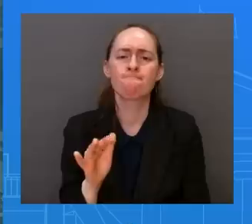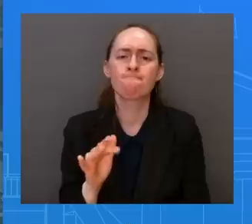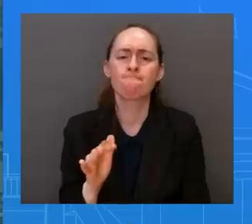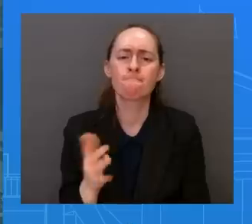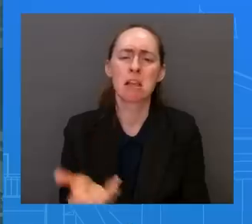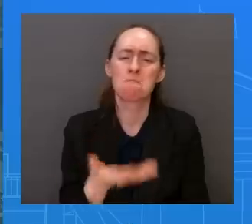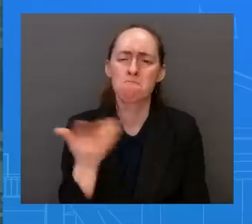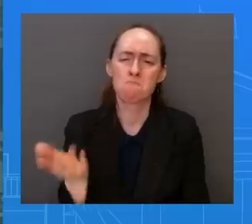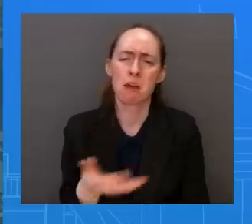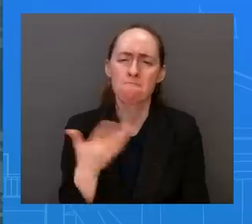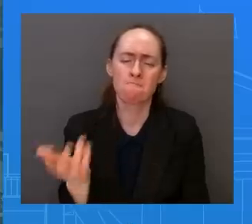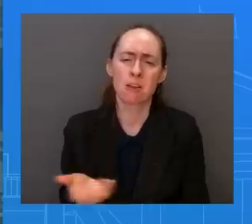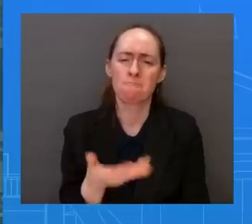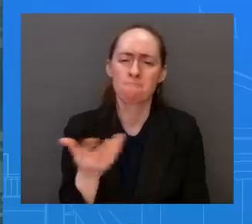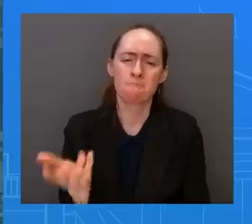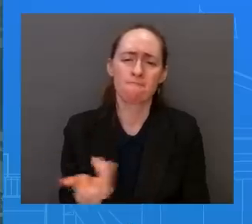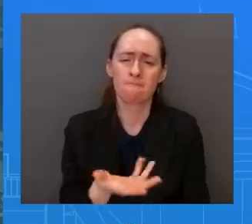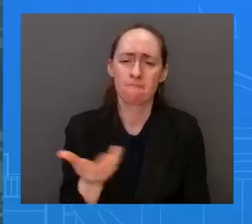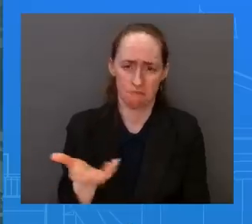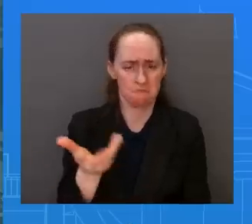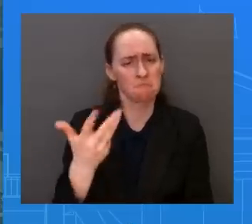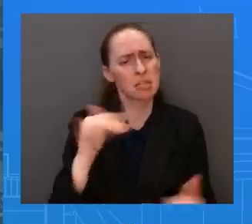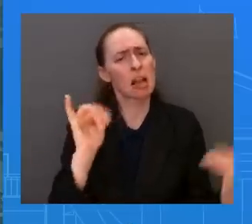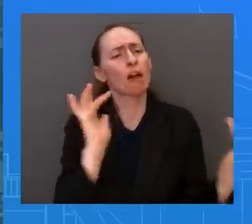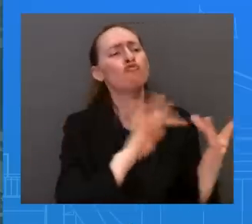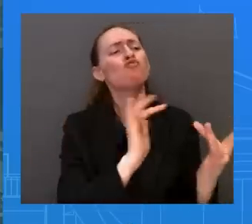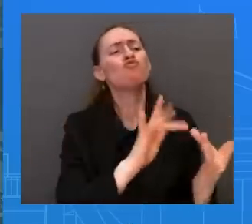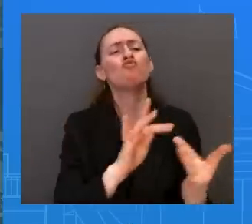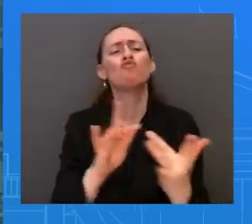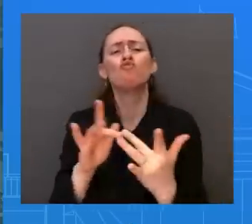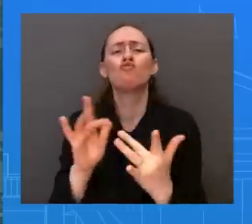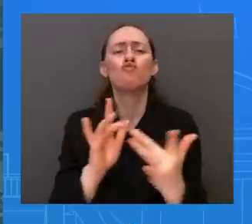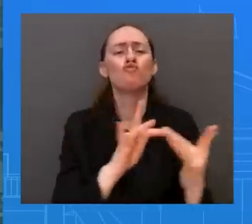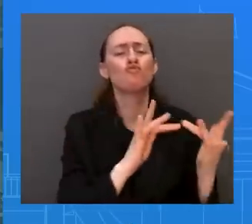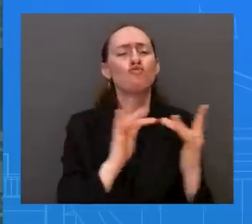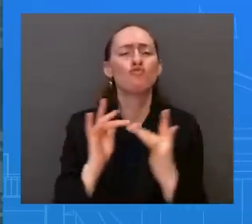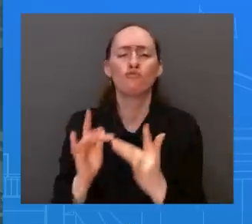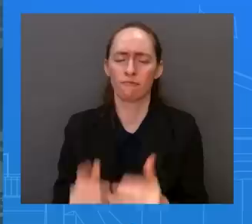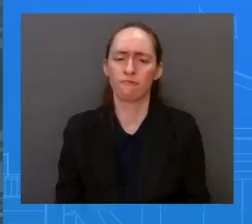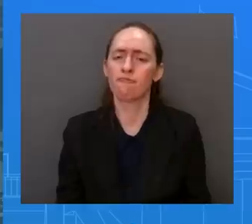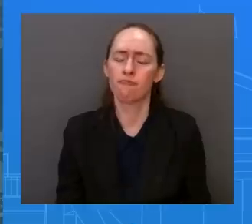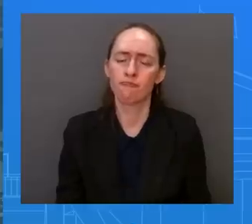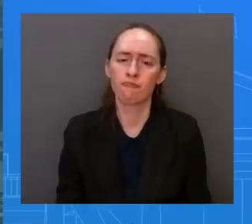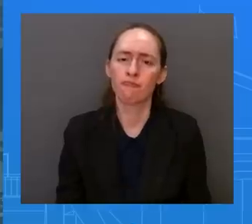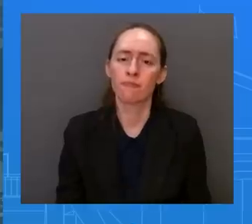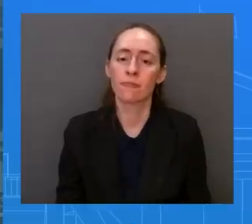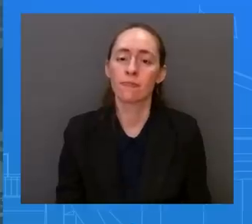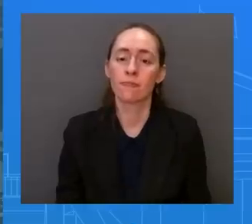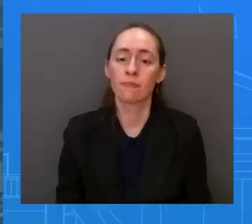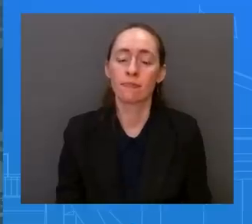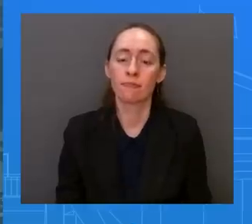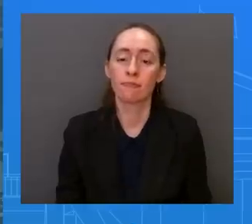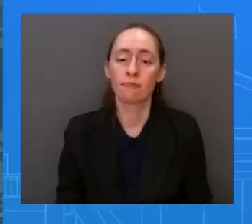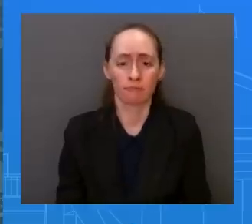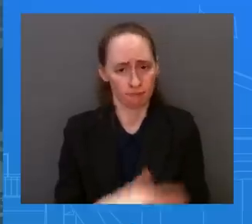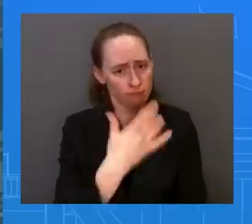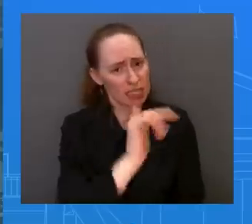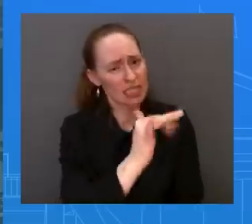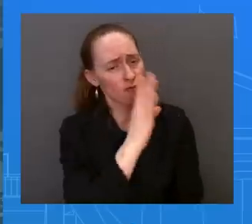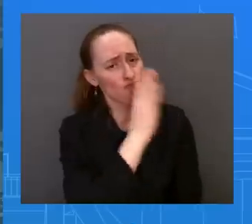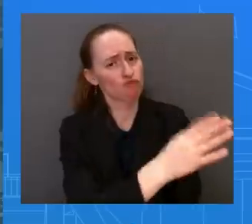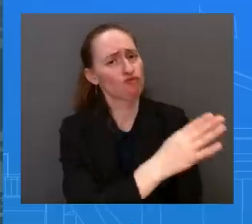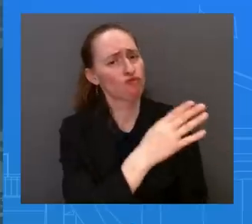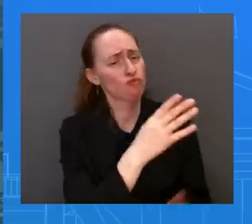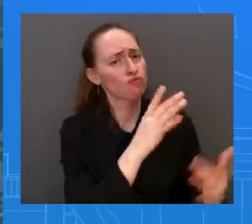of conversation about our about their surveillance balloon, and again communicated directly with China after we took our action to bring the balloon down. So